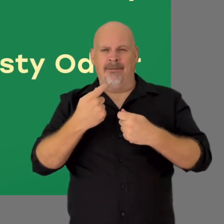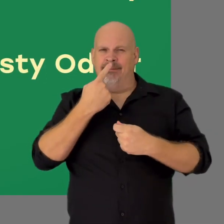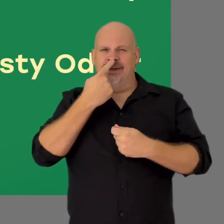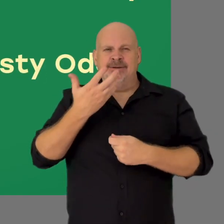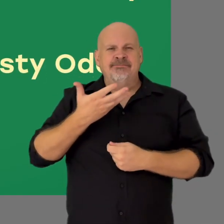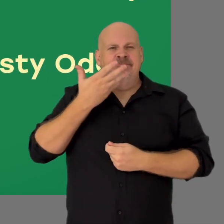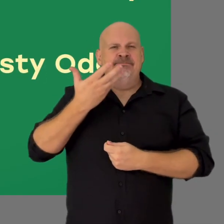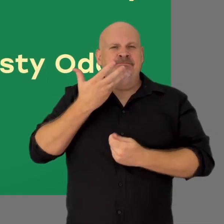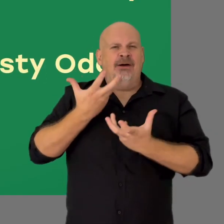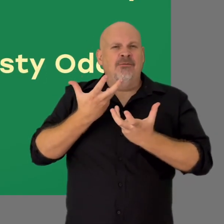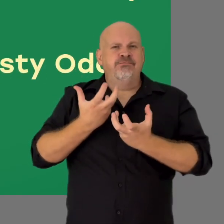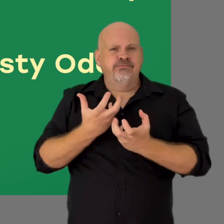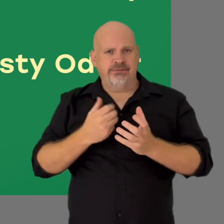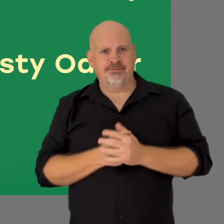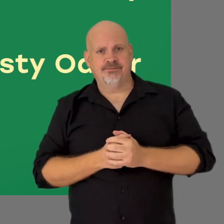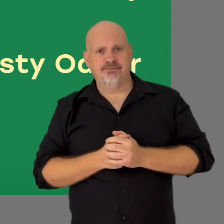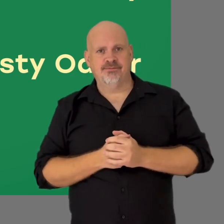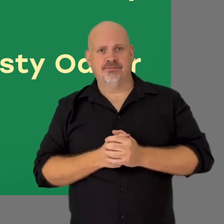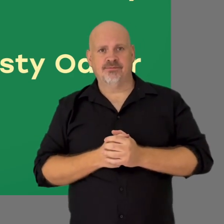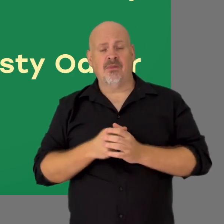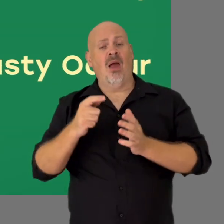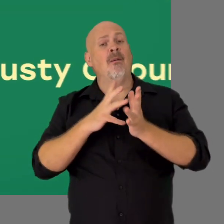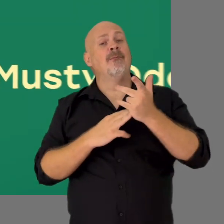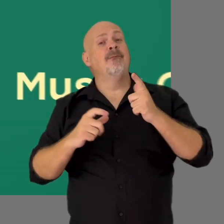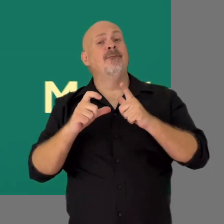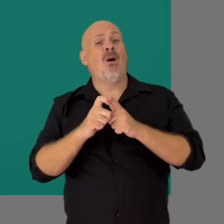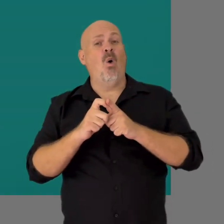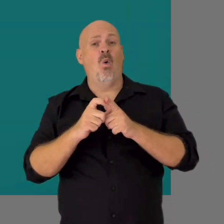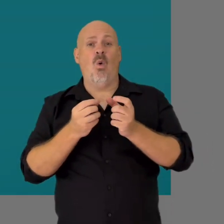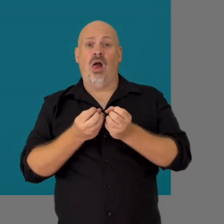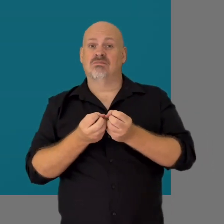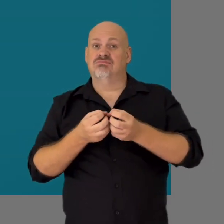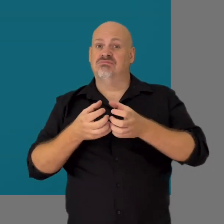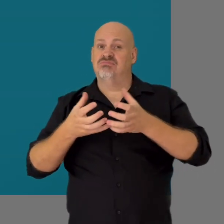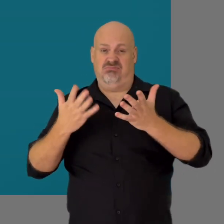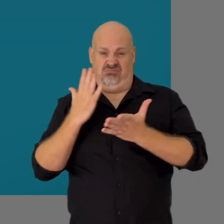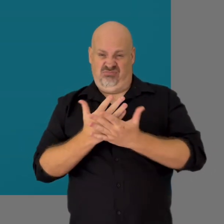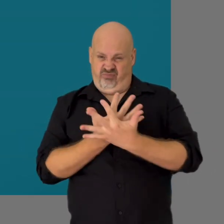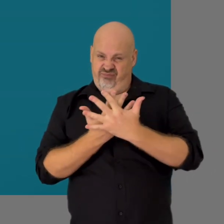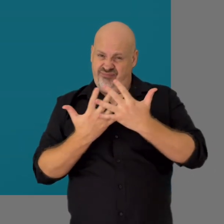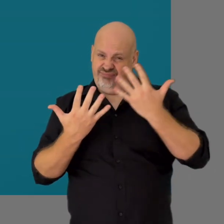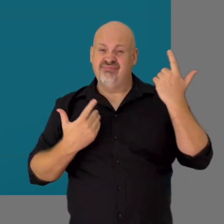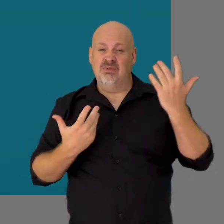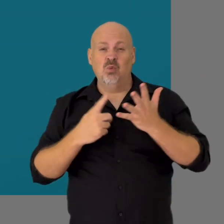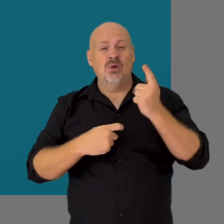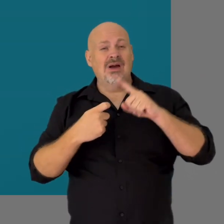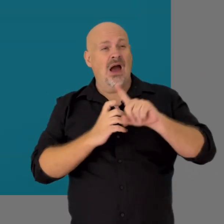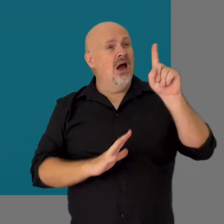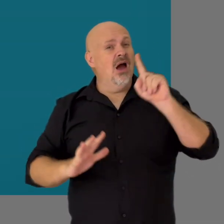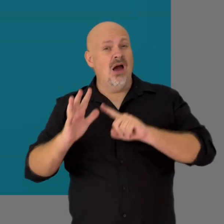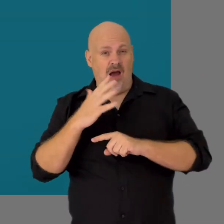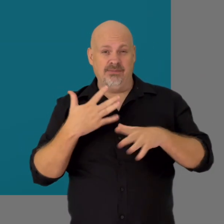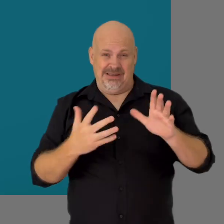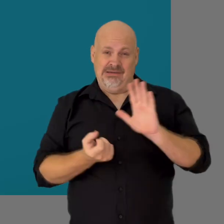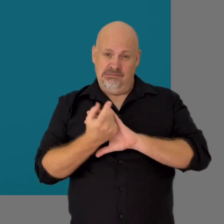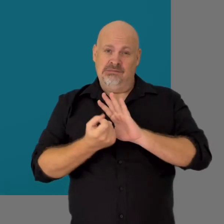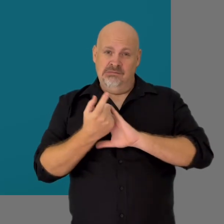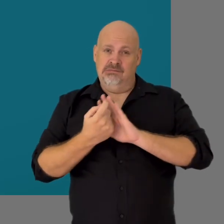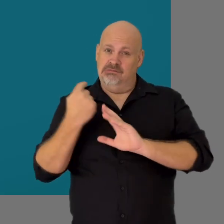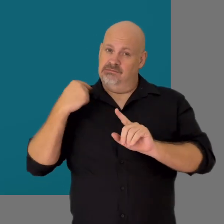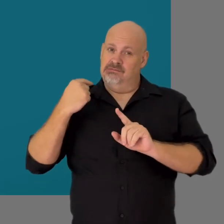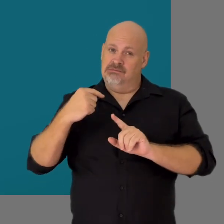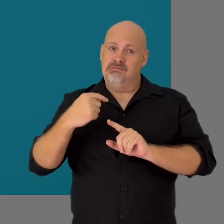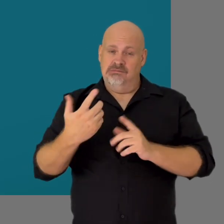if left untreated. Mould growth is an exceptionally common phenomenon that many households have experienced within the home at some